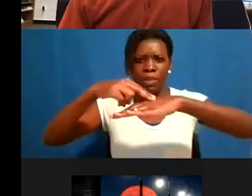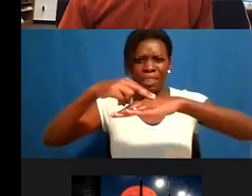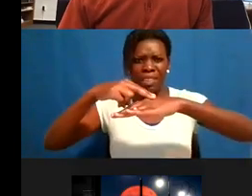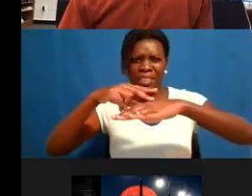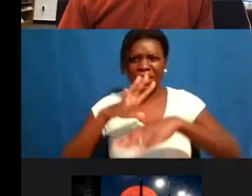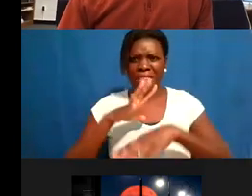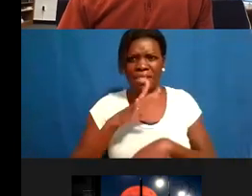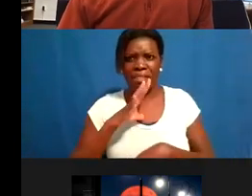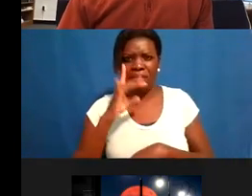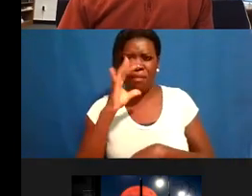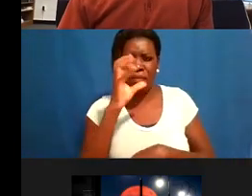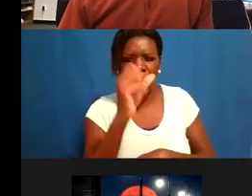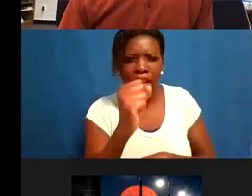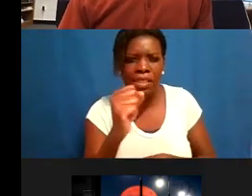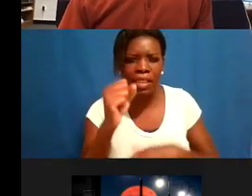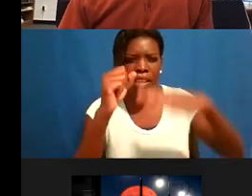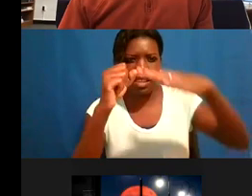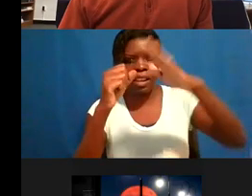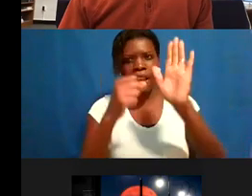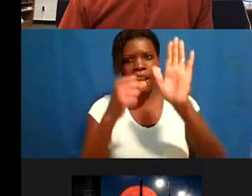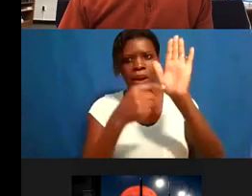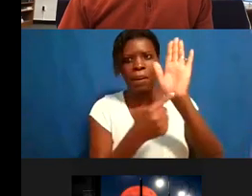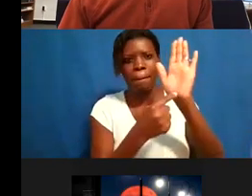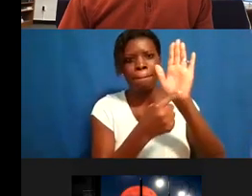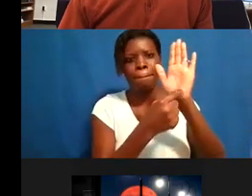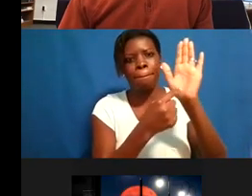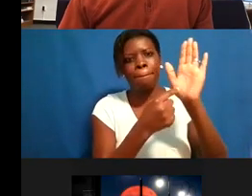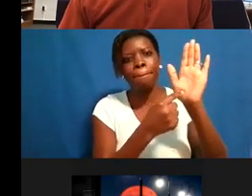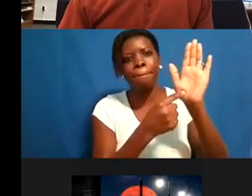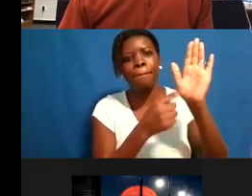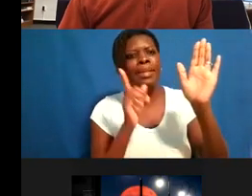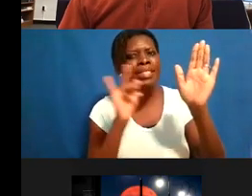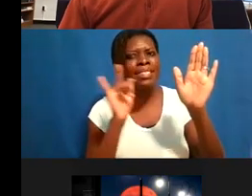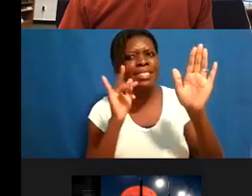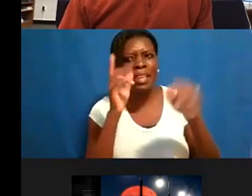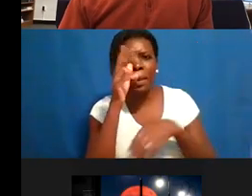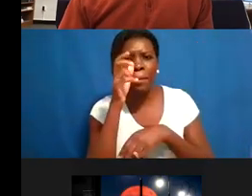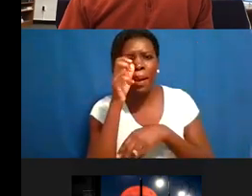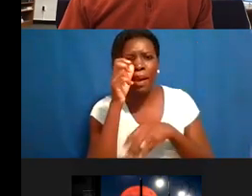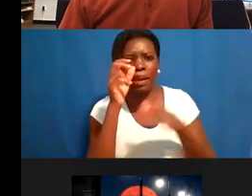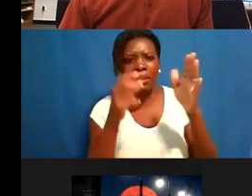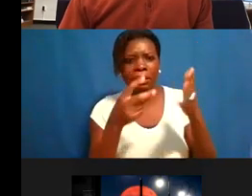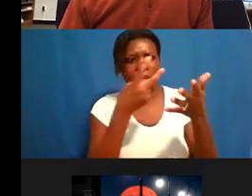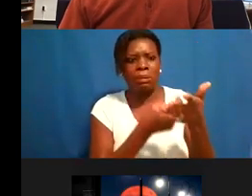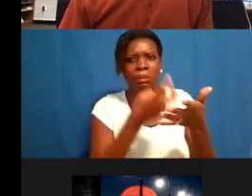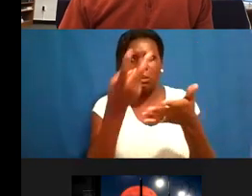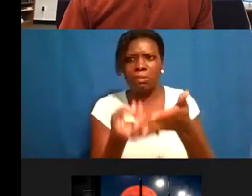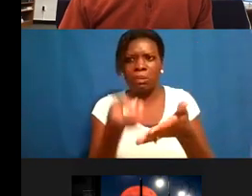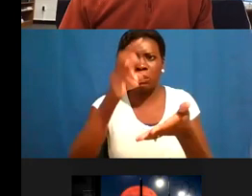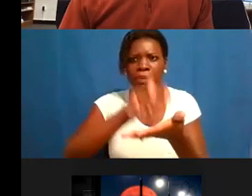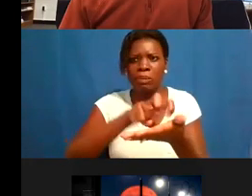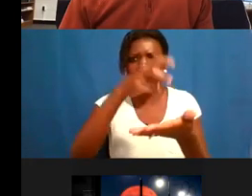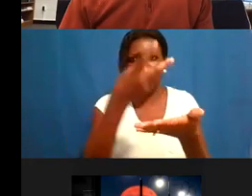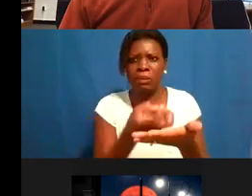fascinating. And if we look at the video on the bottom left, what we see is that the same insect, but this time walking and jumping around